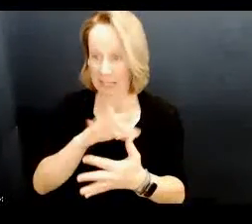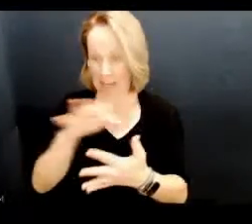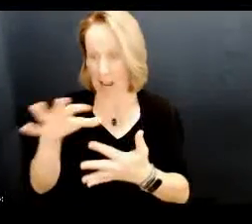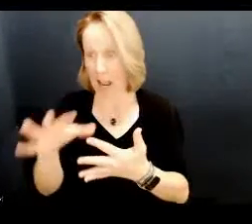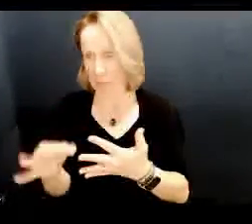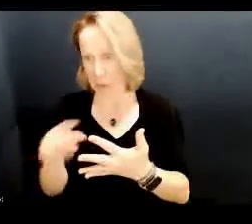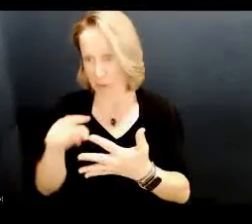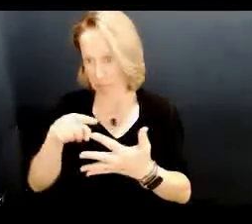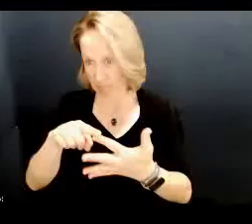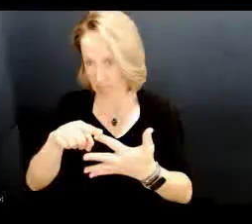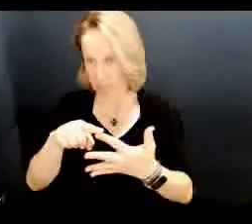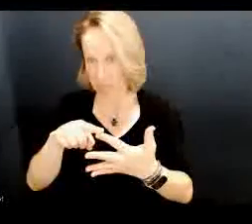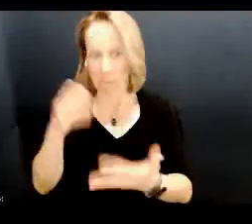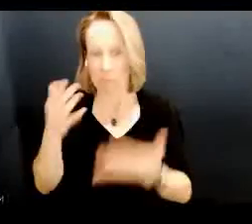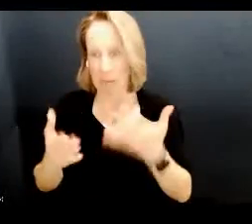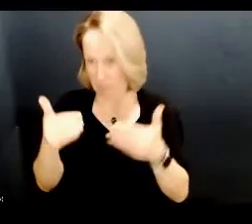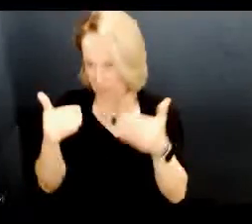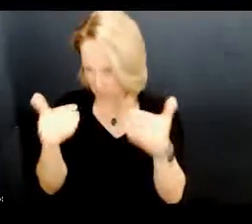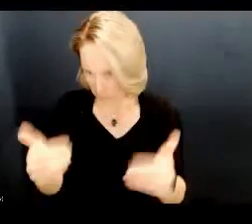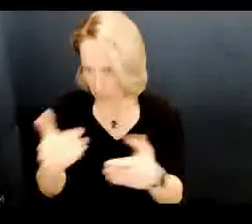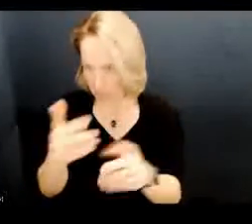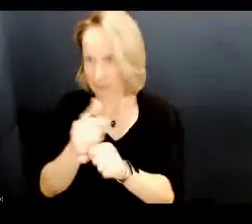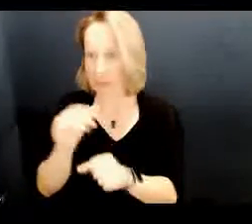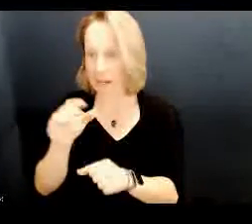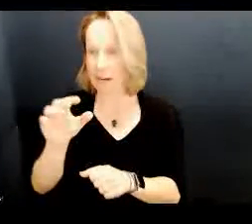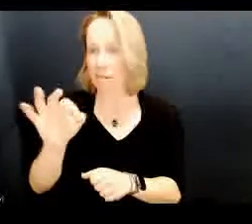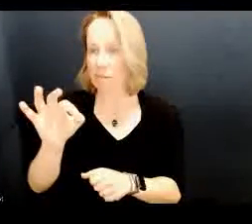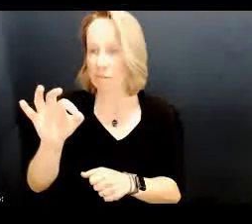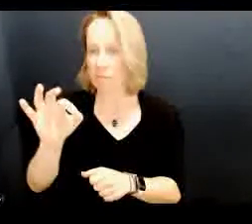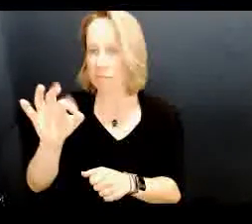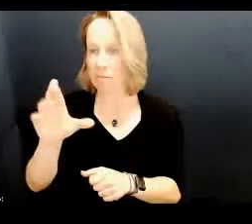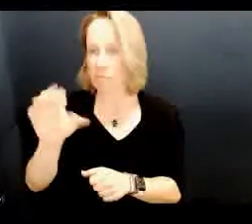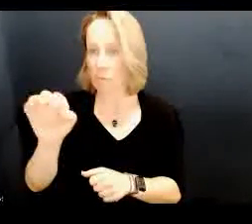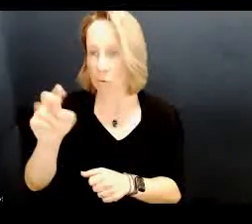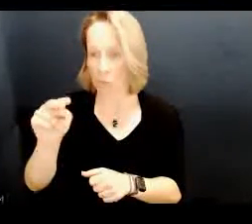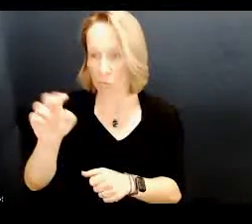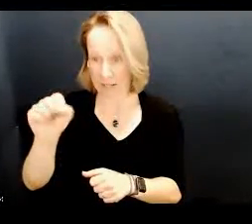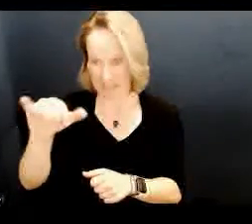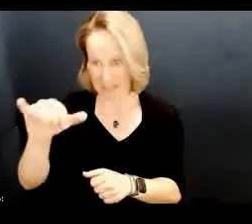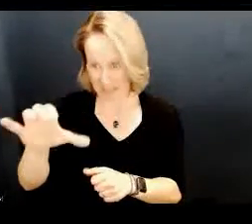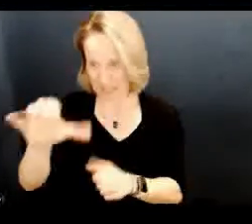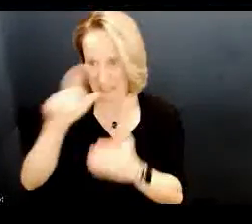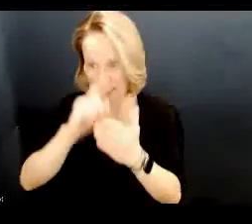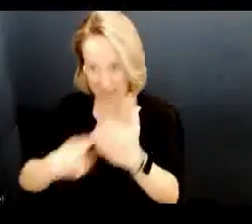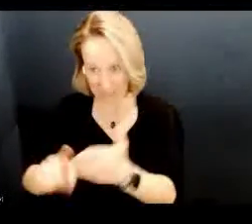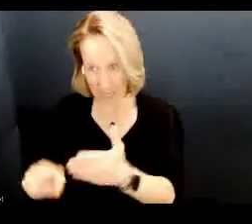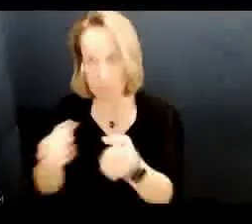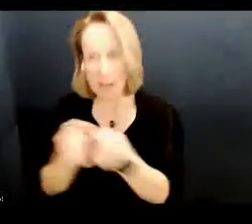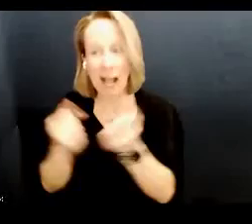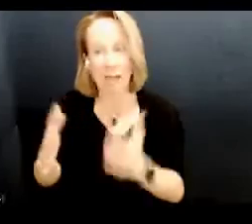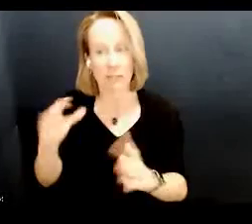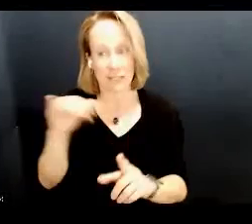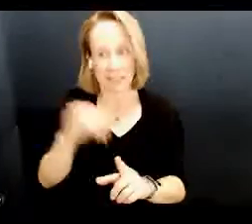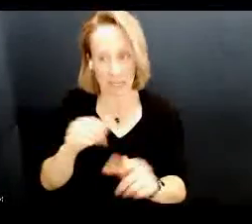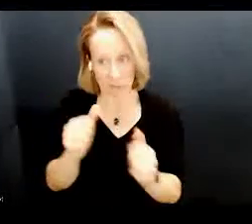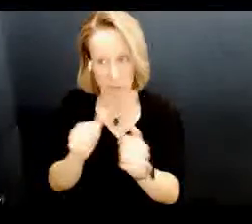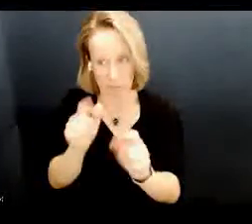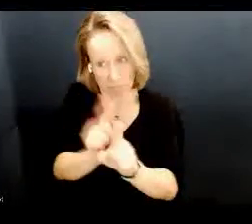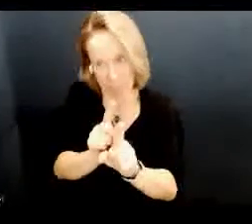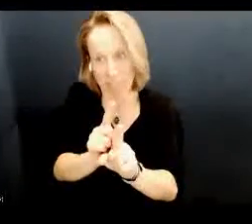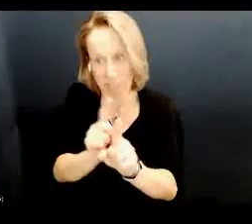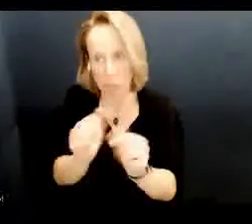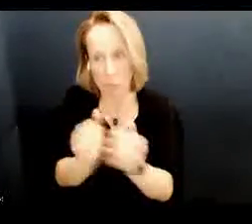reporting. The hospital provides that forensic exam. The advocate stays to provide support and advocacy and information about the local